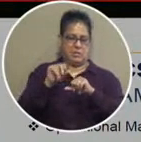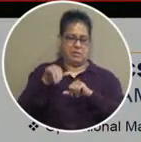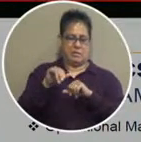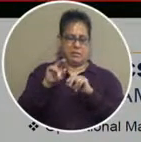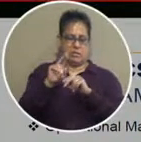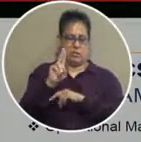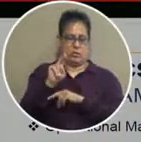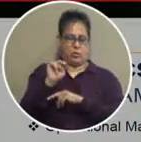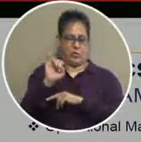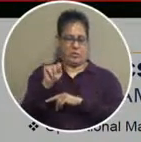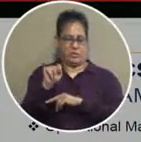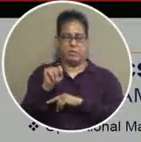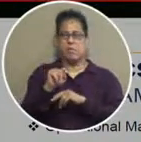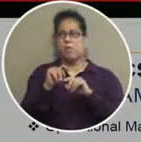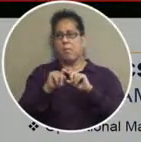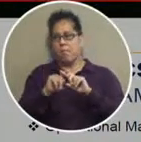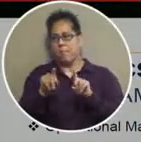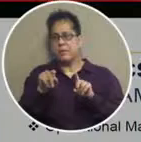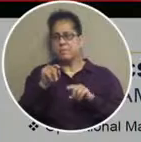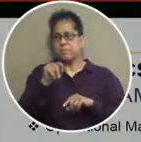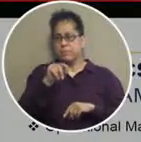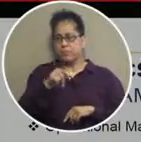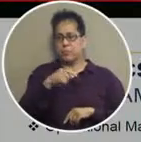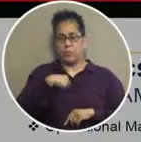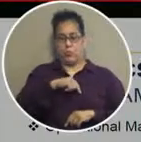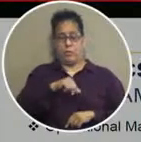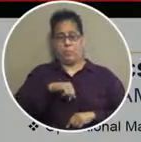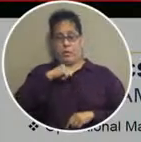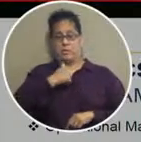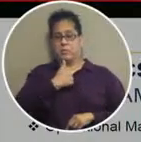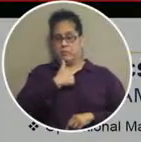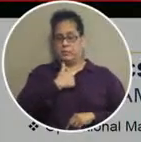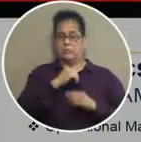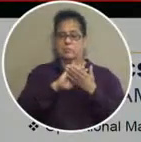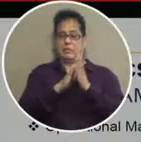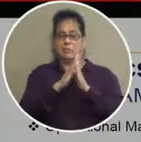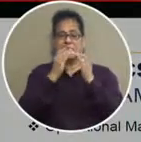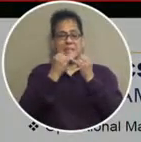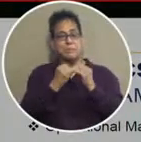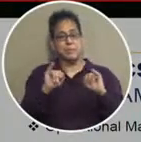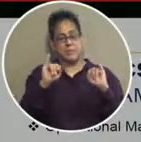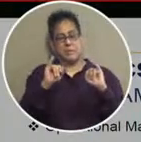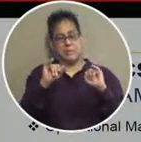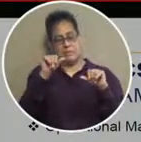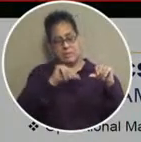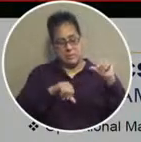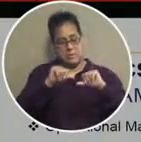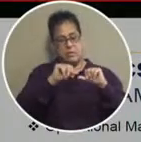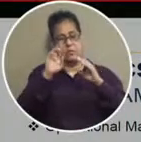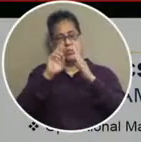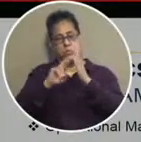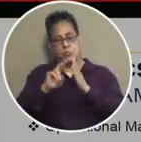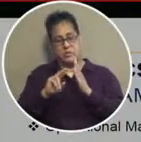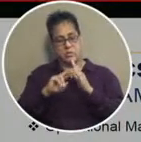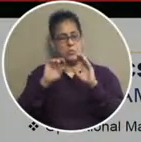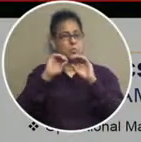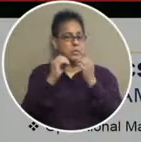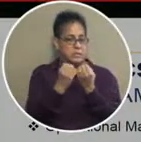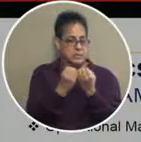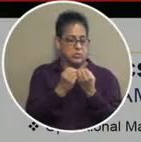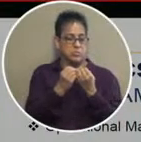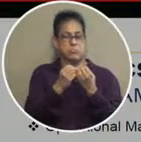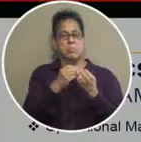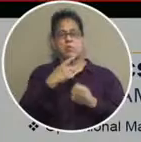is Battelle very much prides ourselves in being an independent science and research organization.